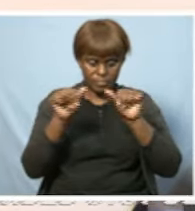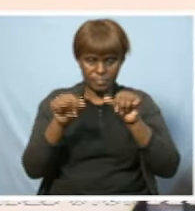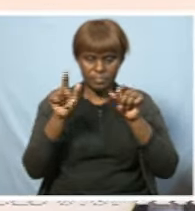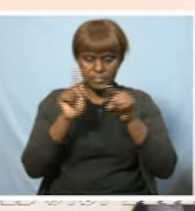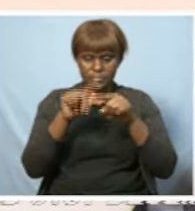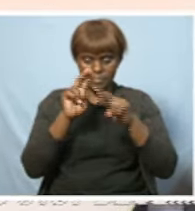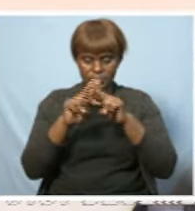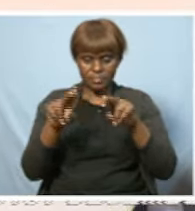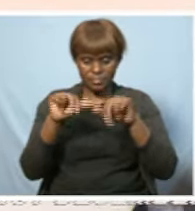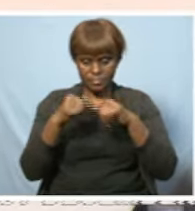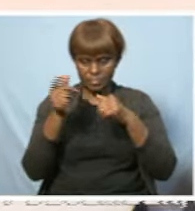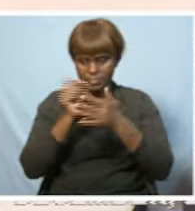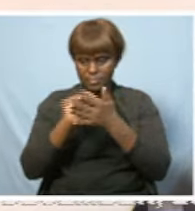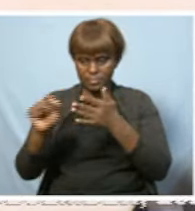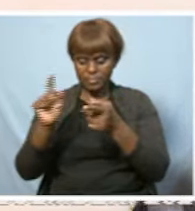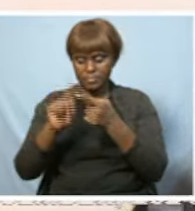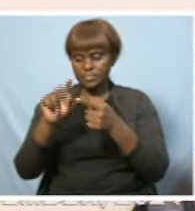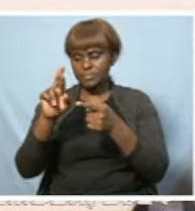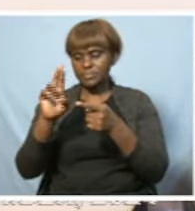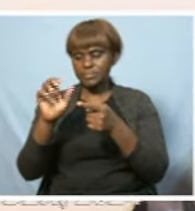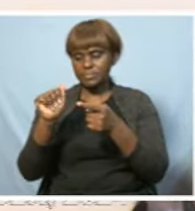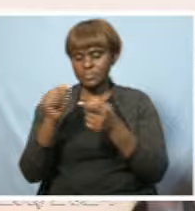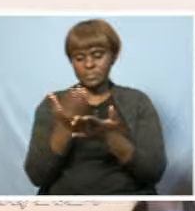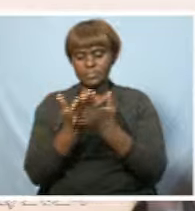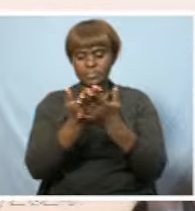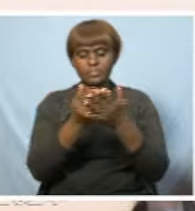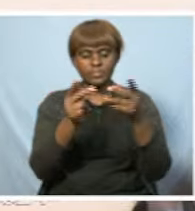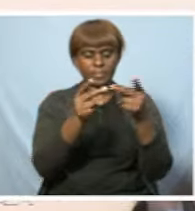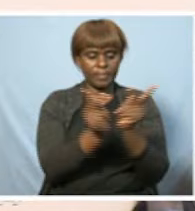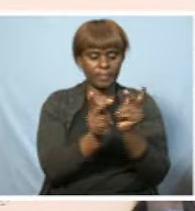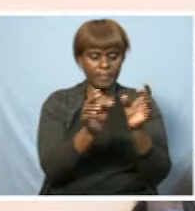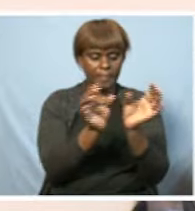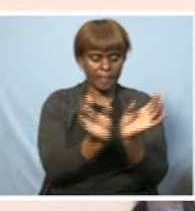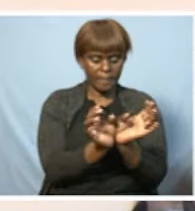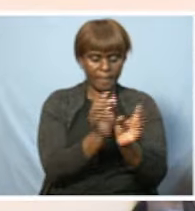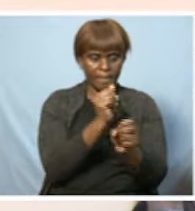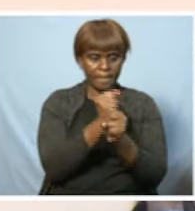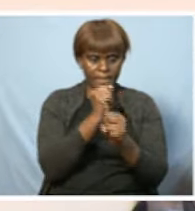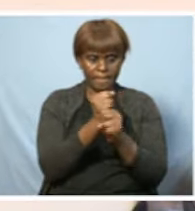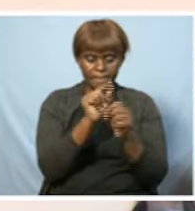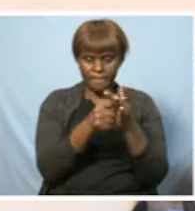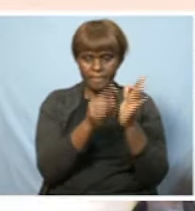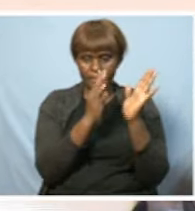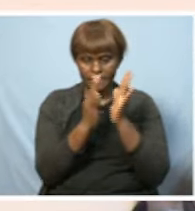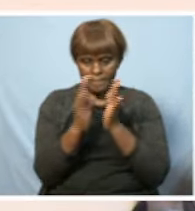were written to REA and submitted sites in the constituency where the works were to commence.